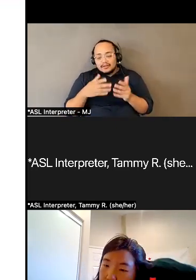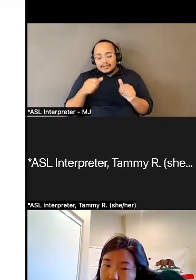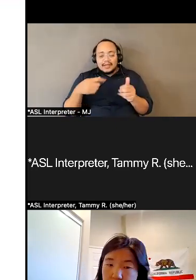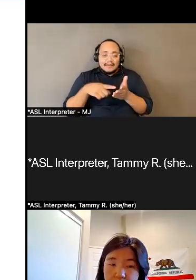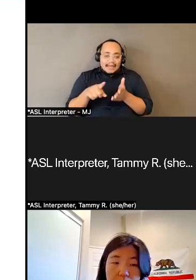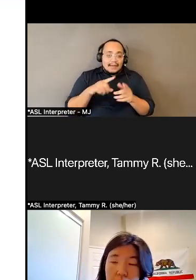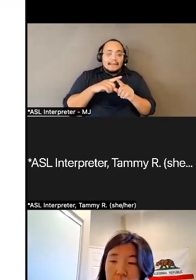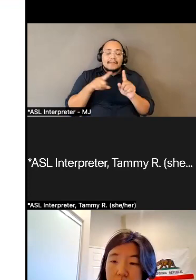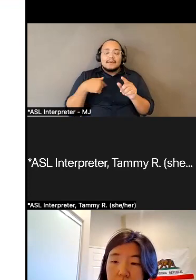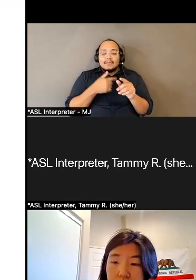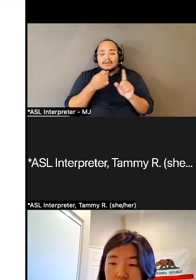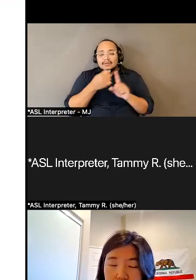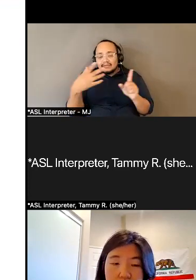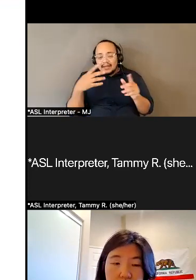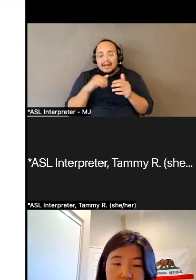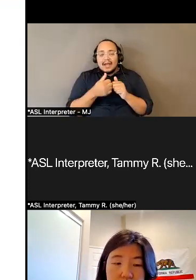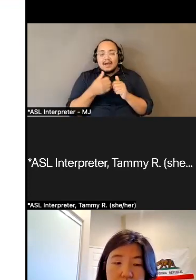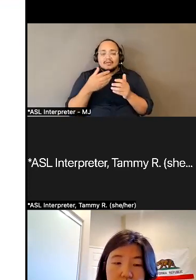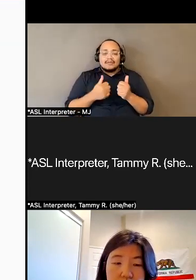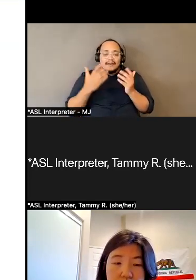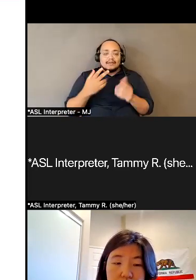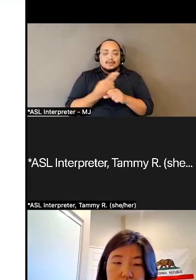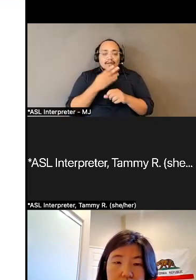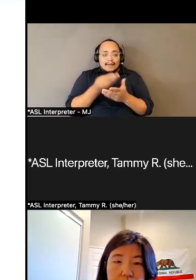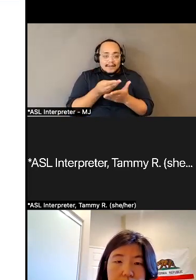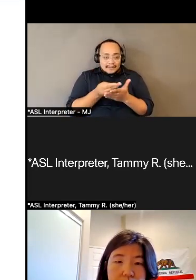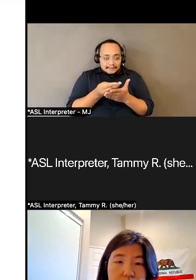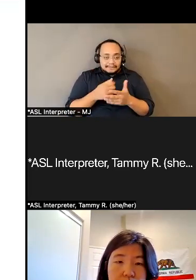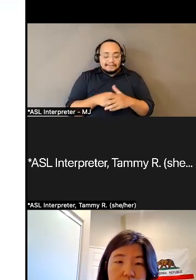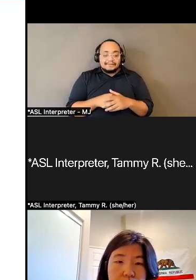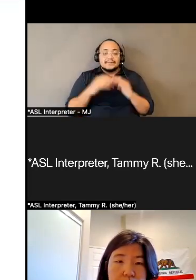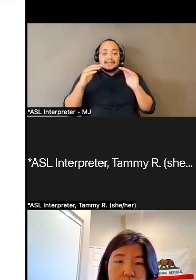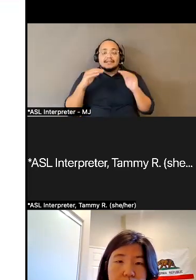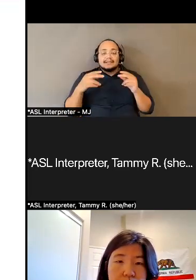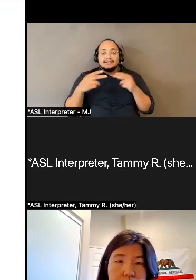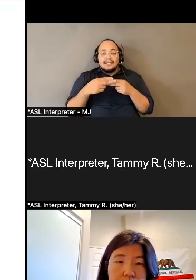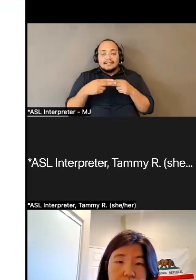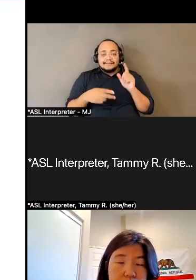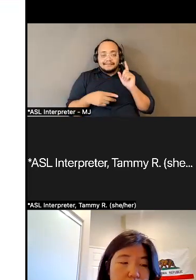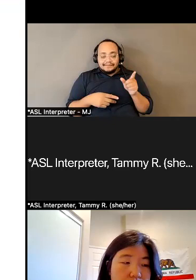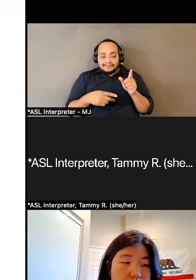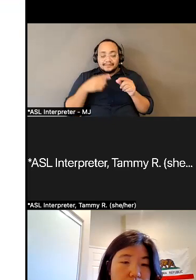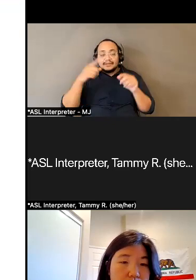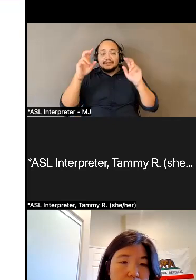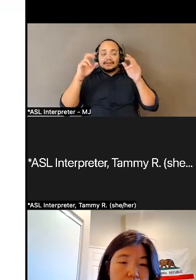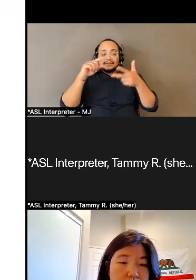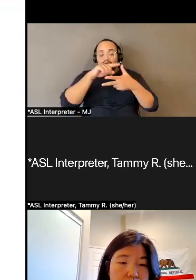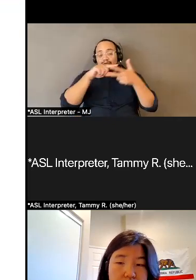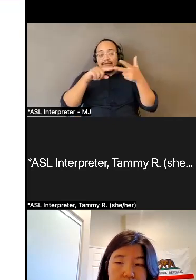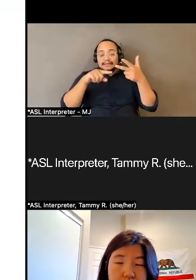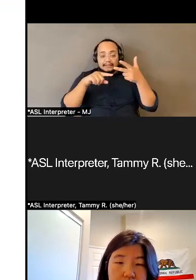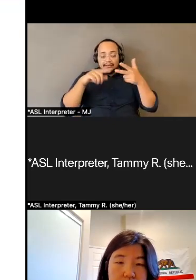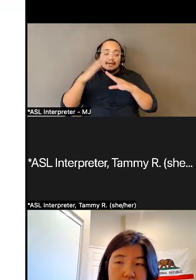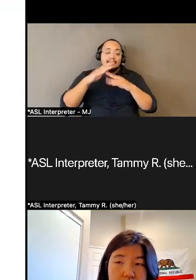a little bit about how survivors spent those grants. Next slide. So these top 3 ways that survivors spent